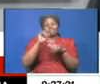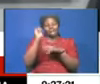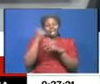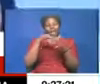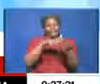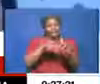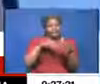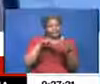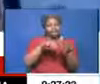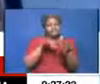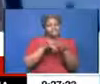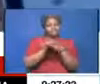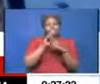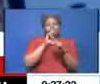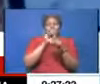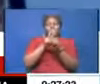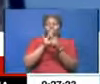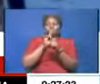manifestos.